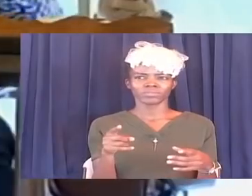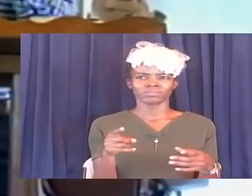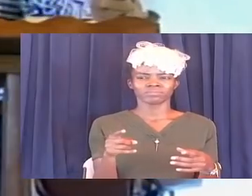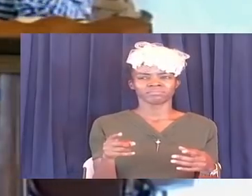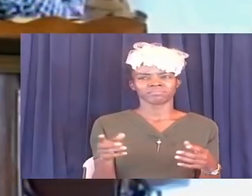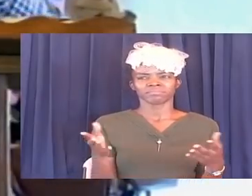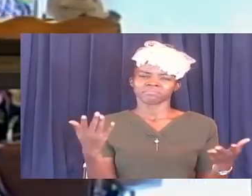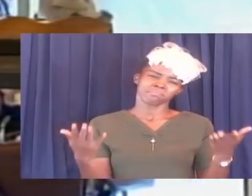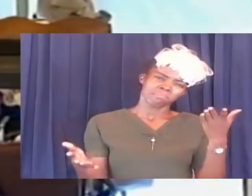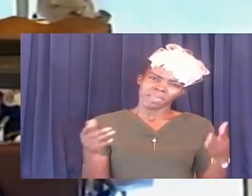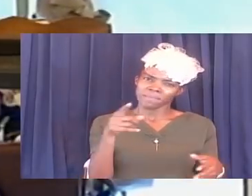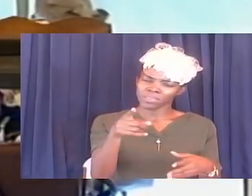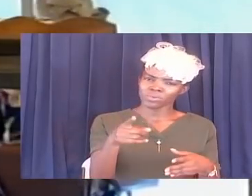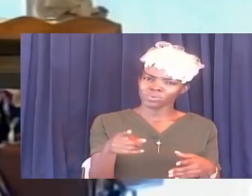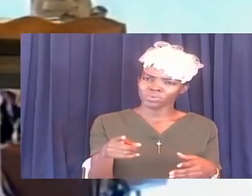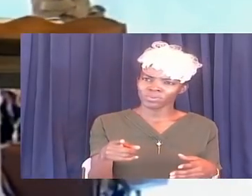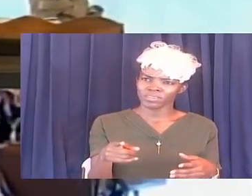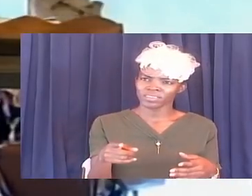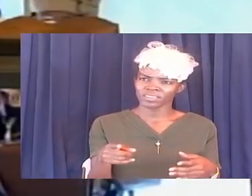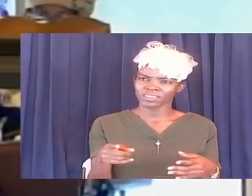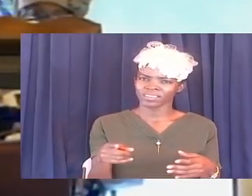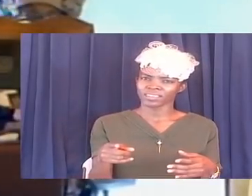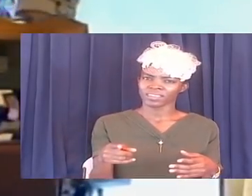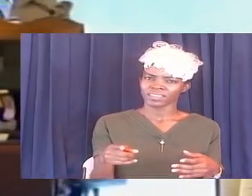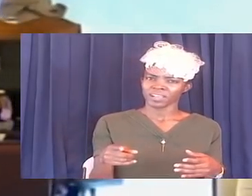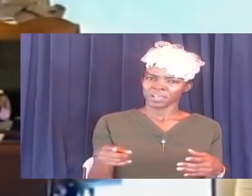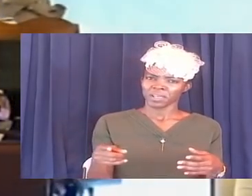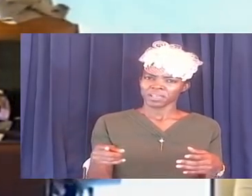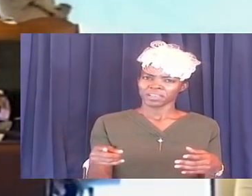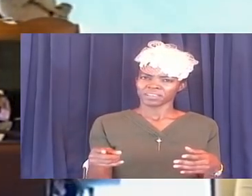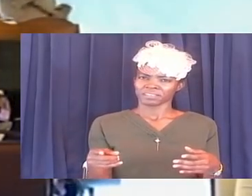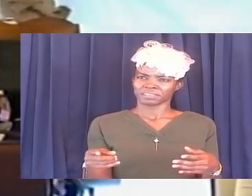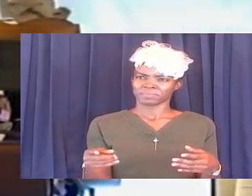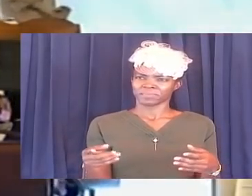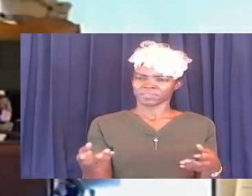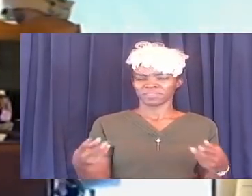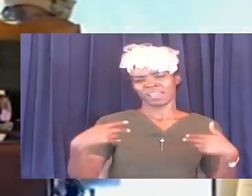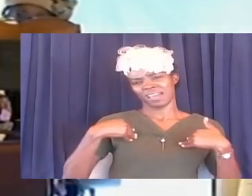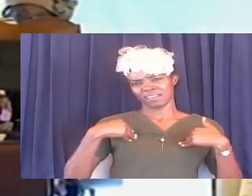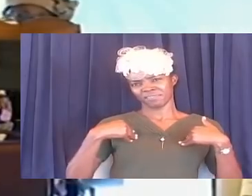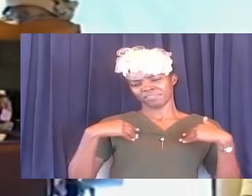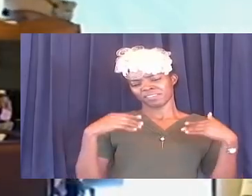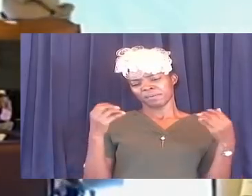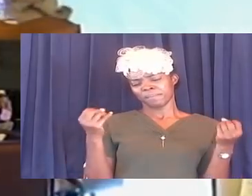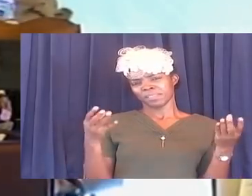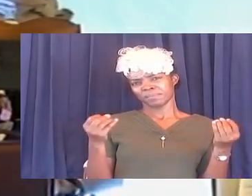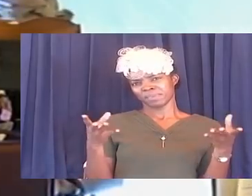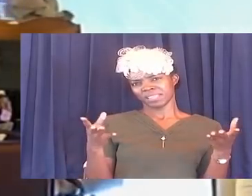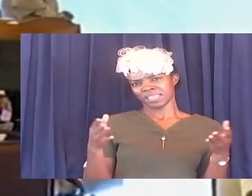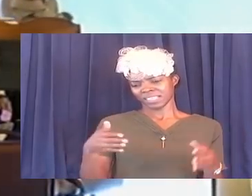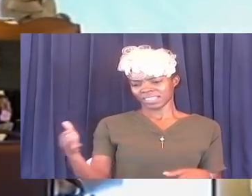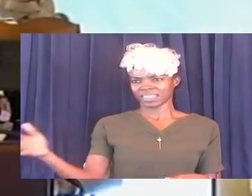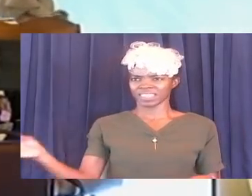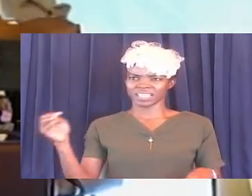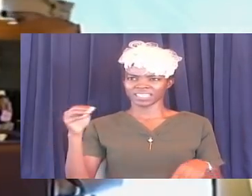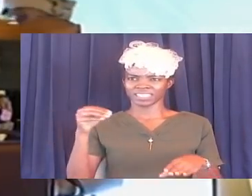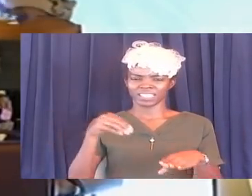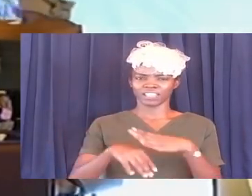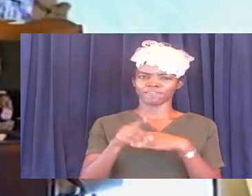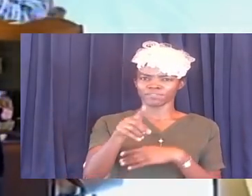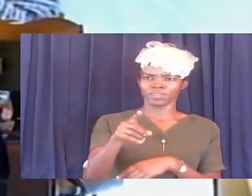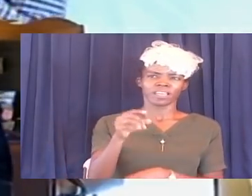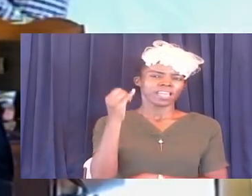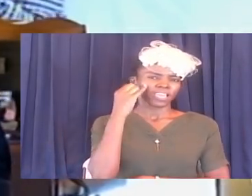for you. Don't go back now. You see, only the dog returned to him vomit, man. And we no eat